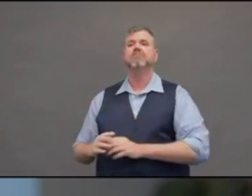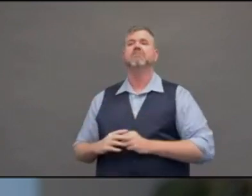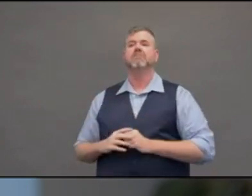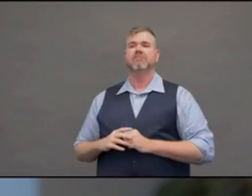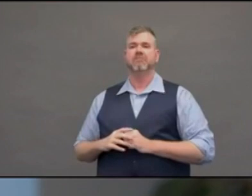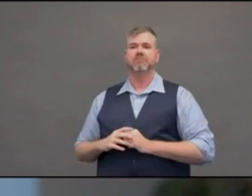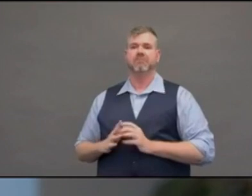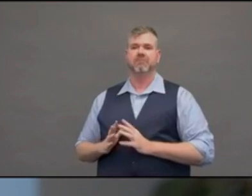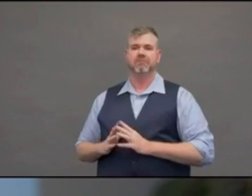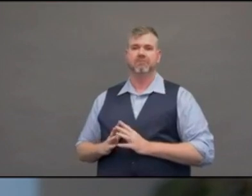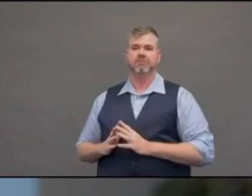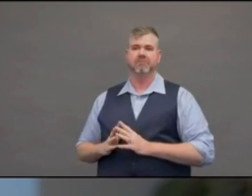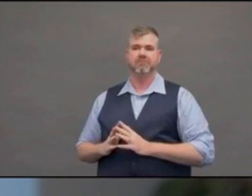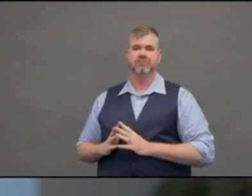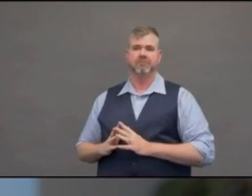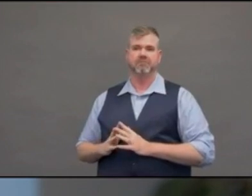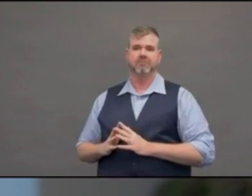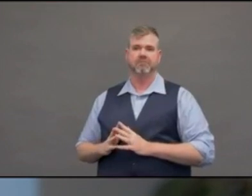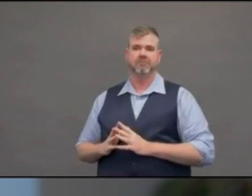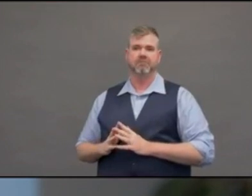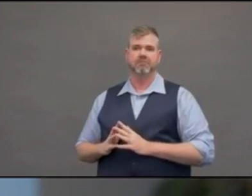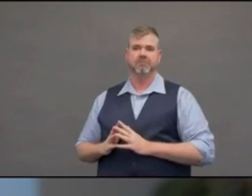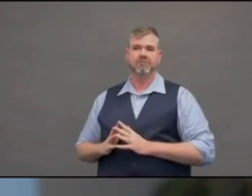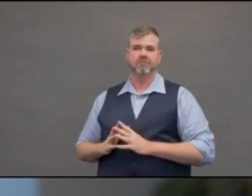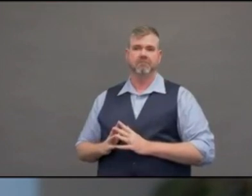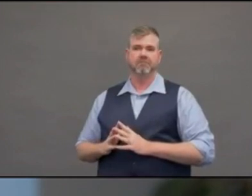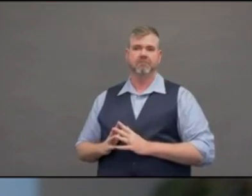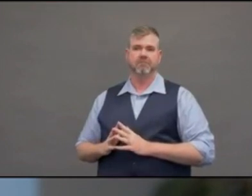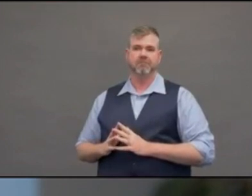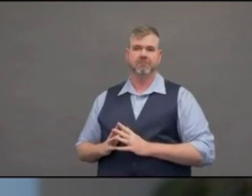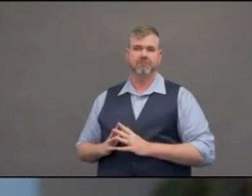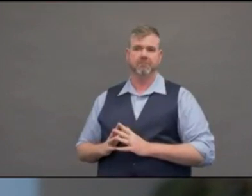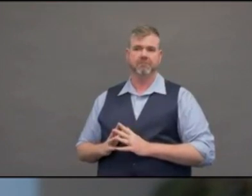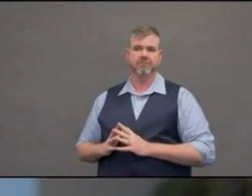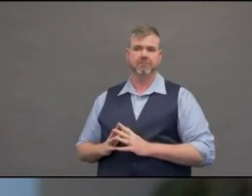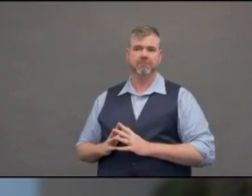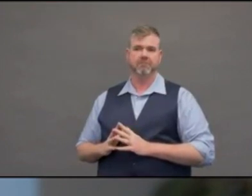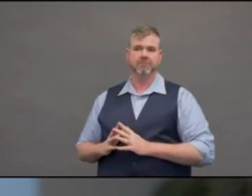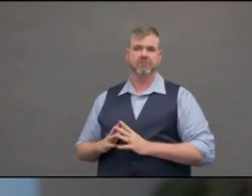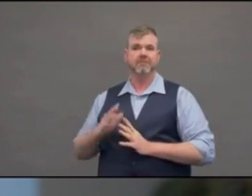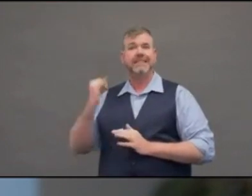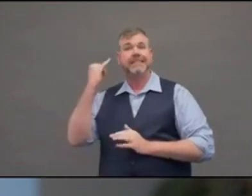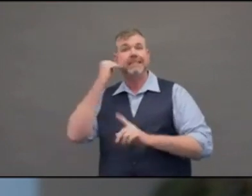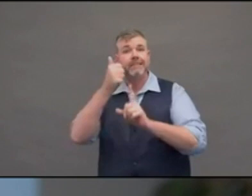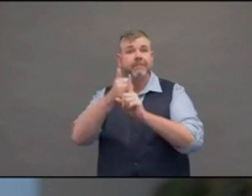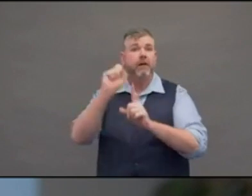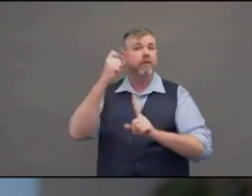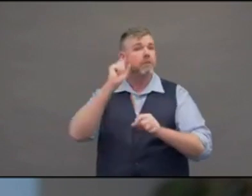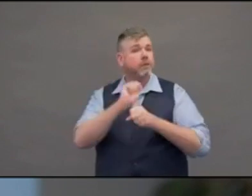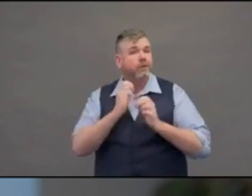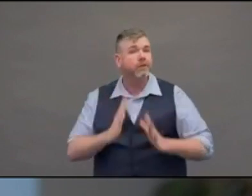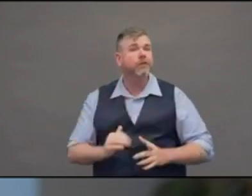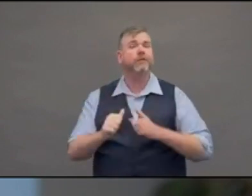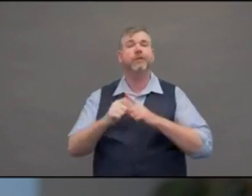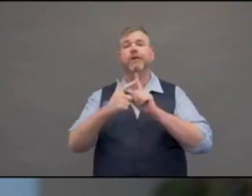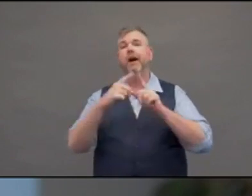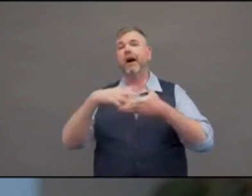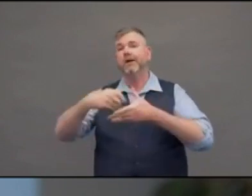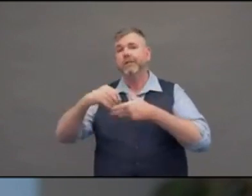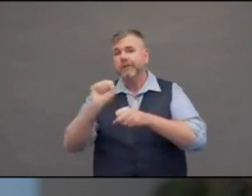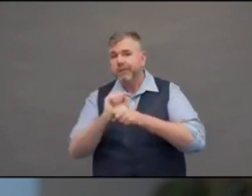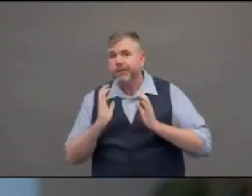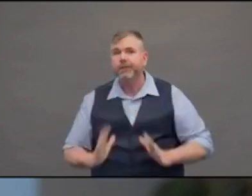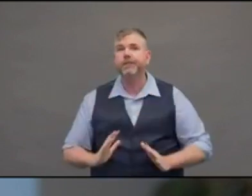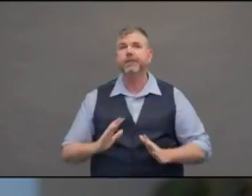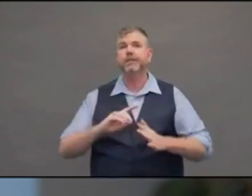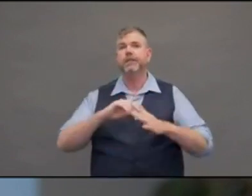local or essential businesses, essential governmental functions, and the like. The language was clarified to say that